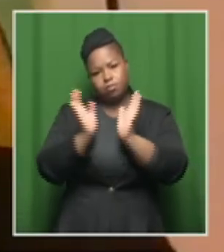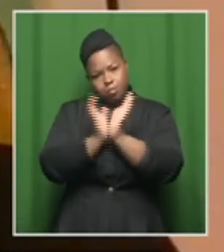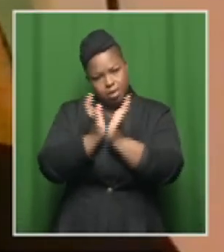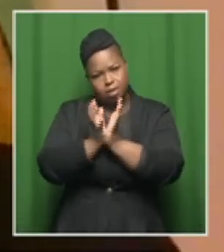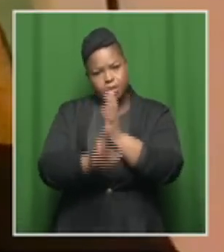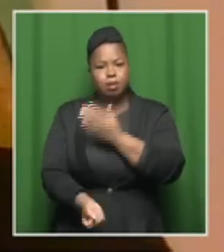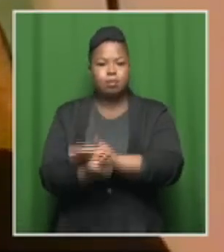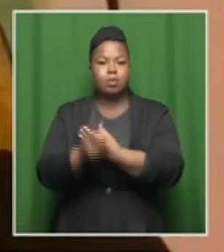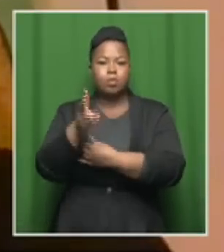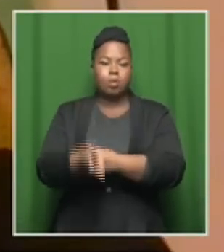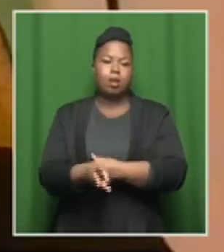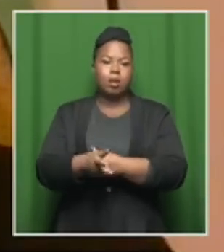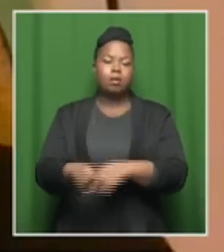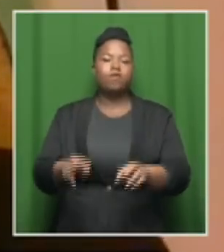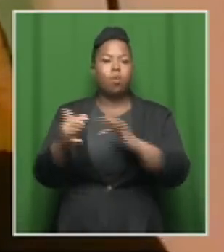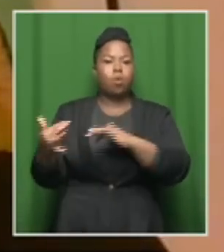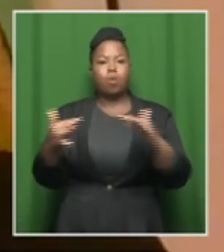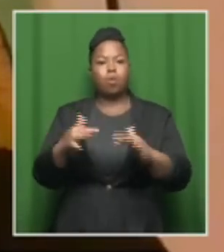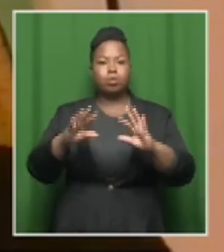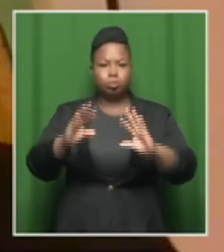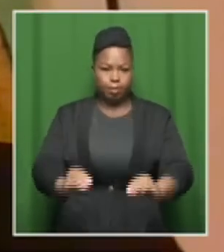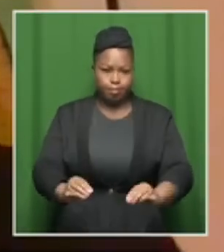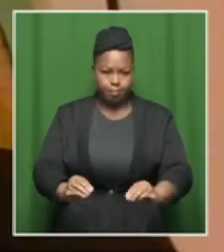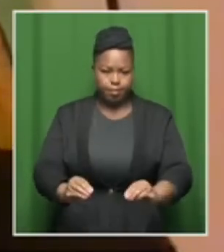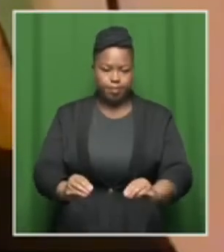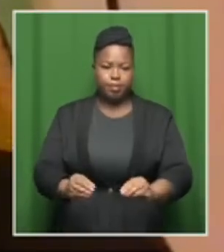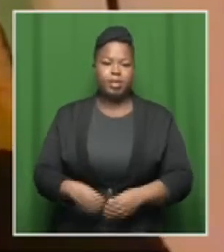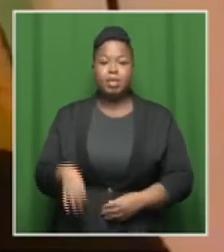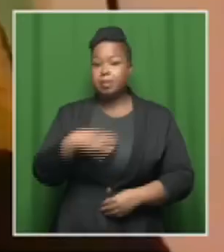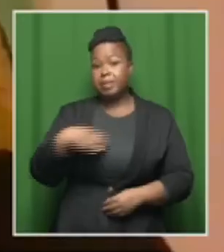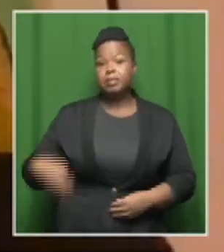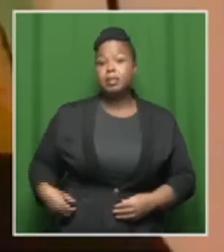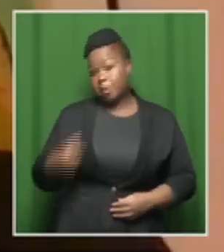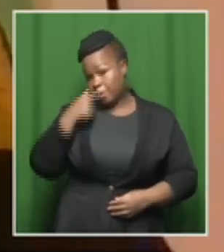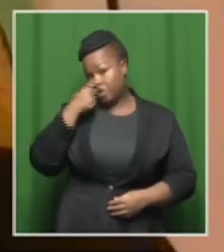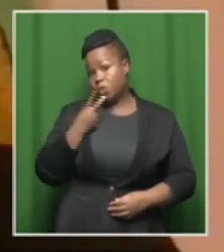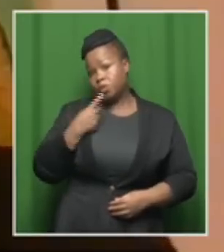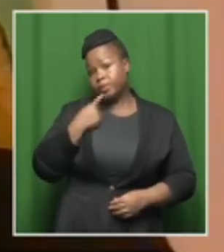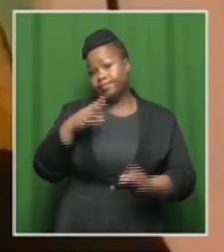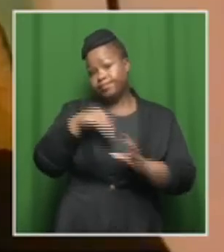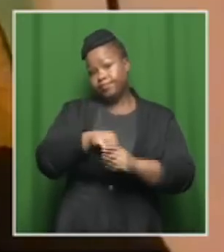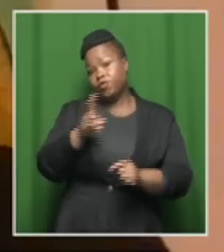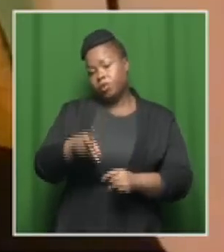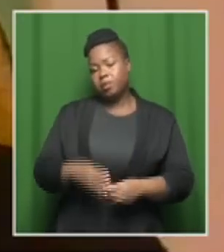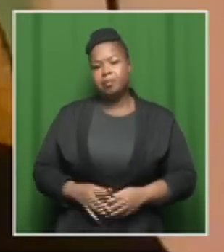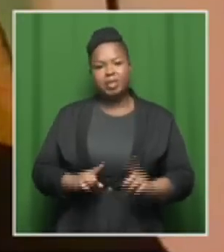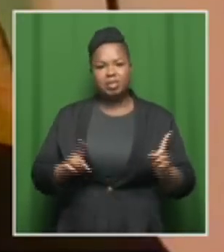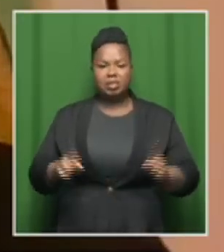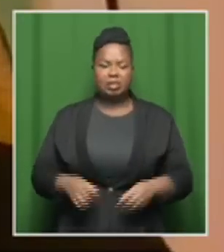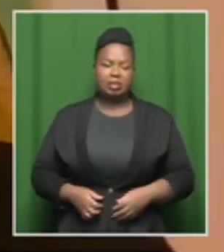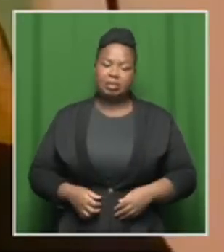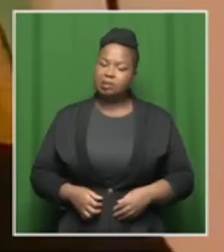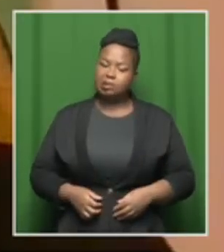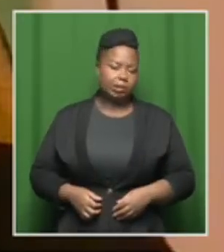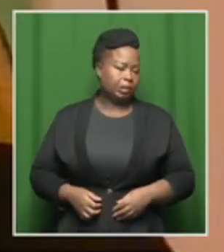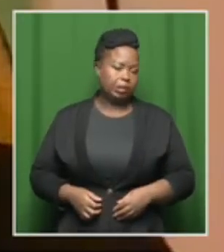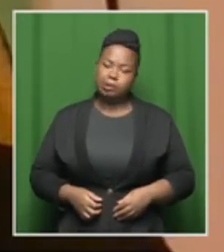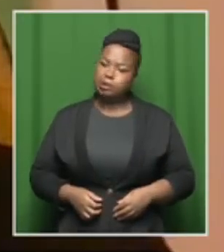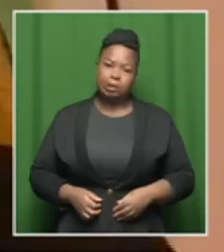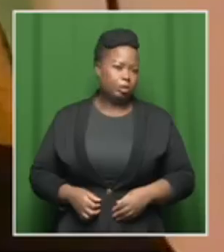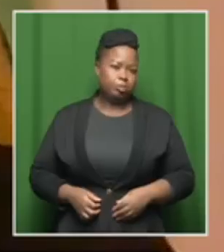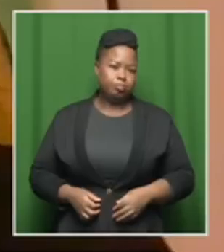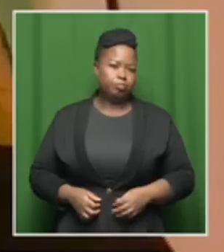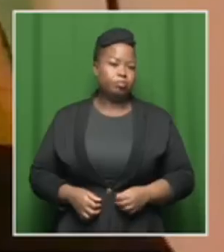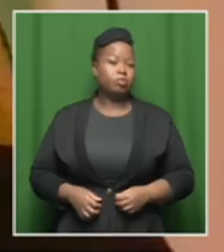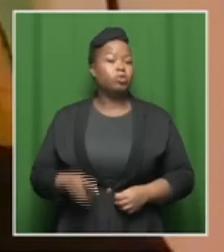immediate ceasefire. And all that, but it means that Rwanda suddenly has a fait accompli on a very, very